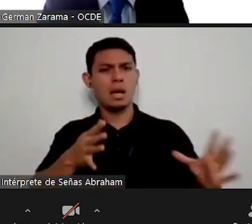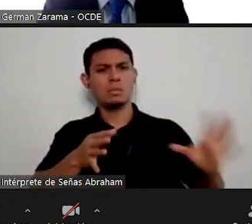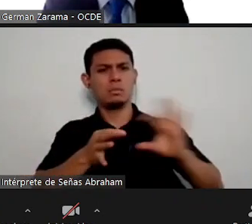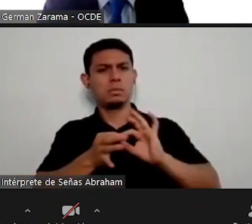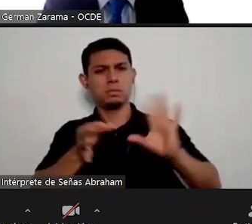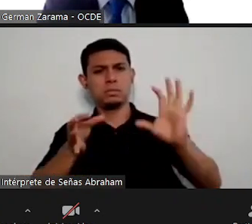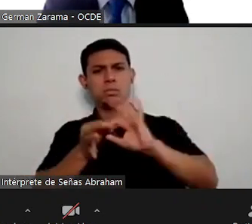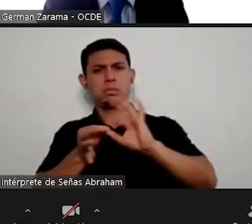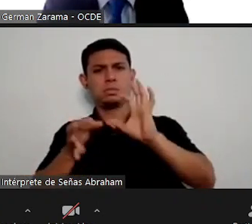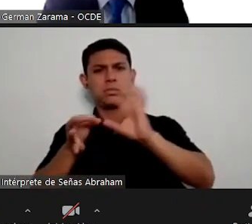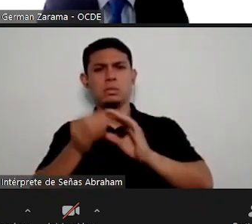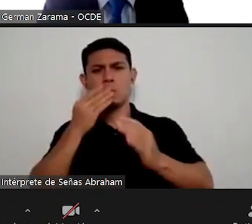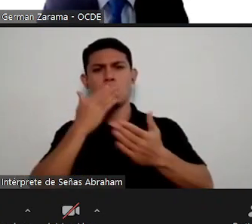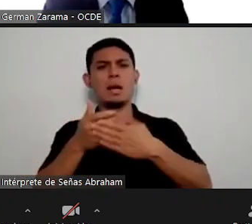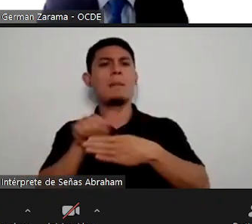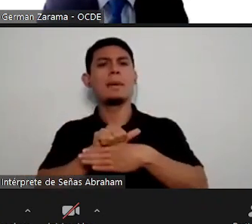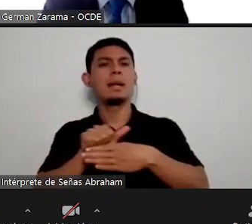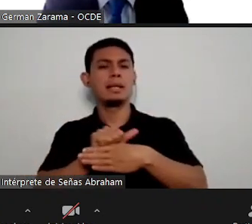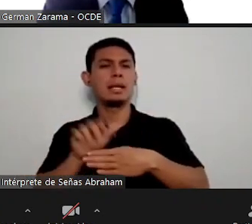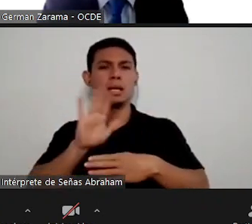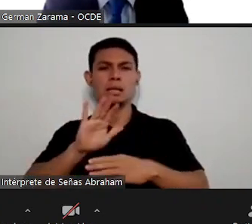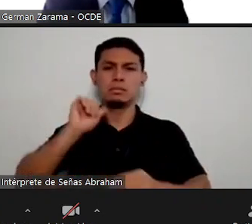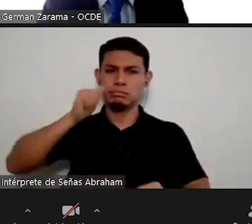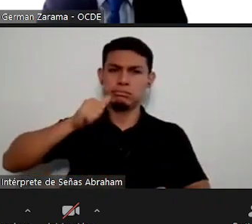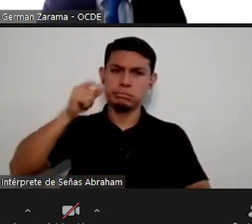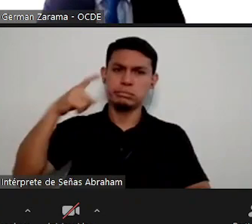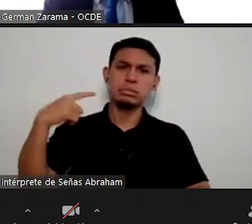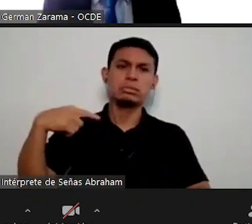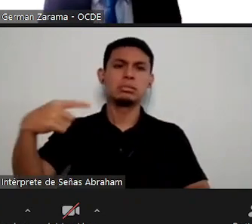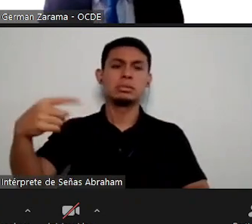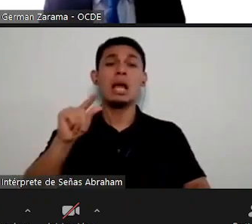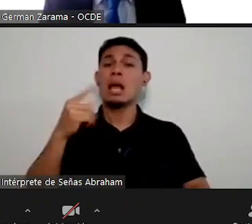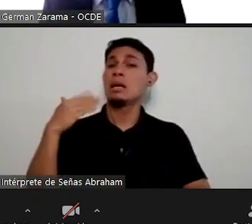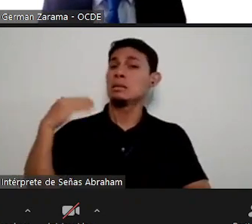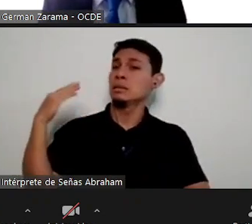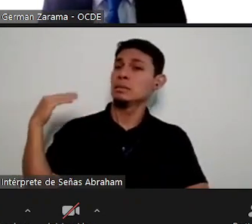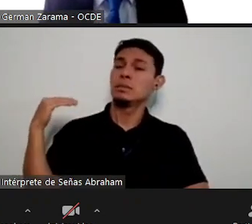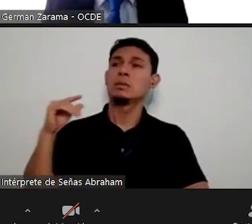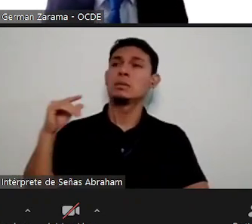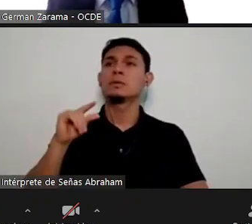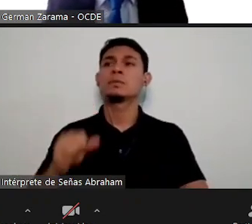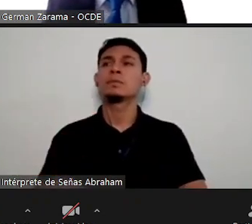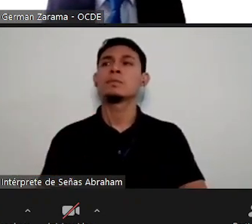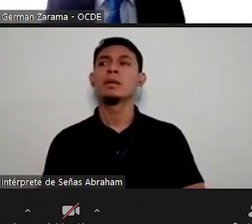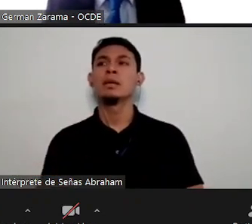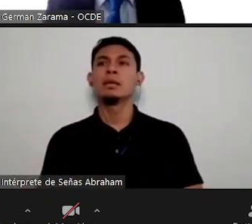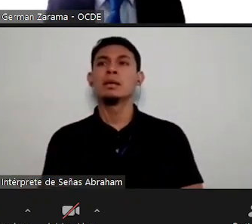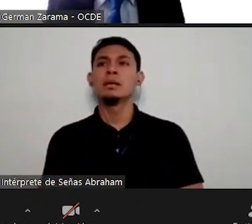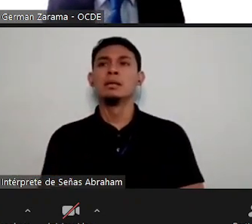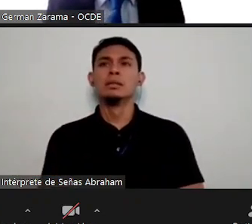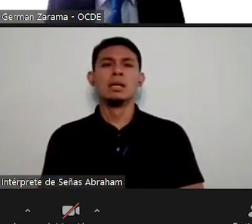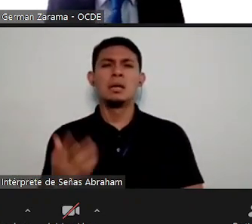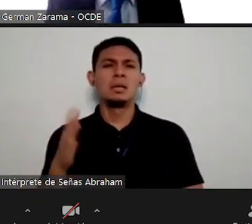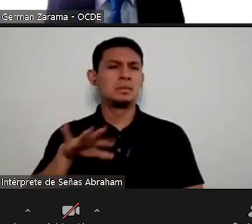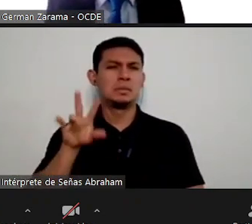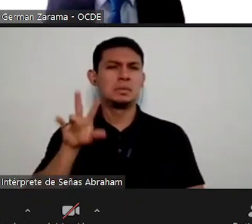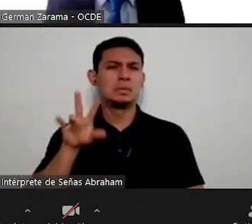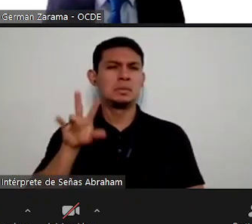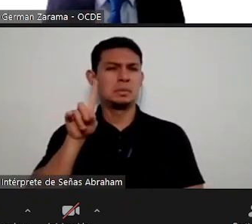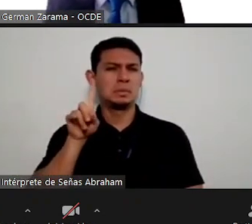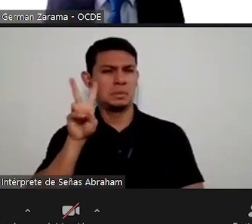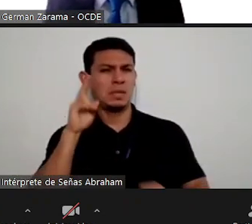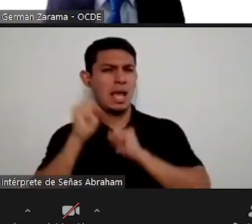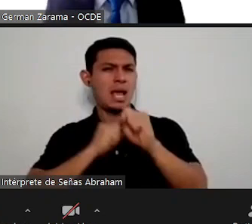be including these best breast practices another daily uh work and sometimes ago